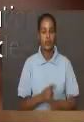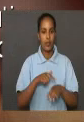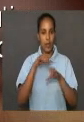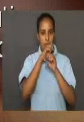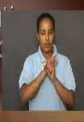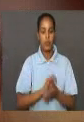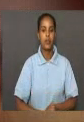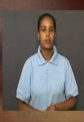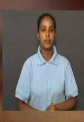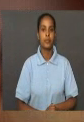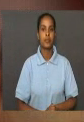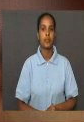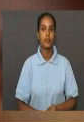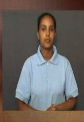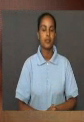Time's up.